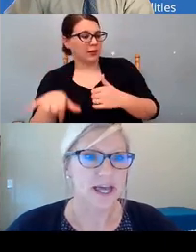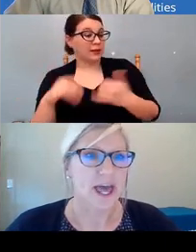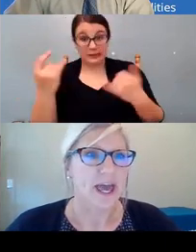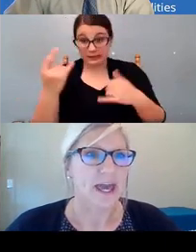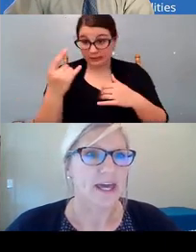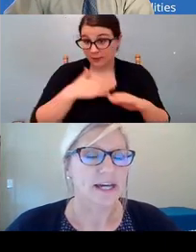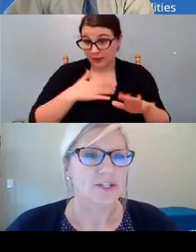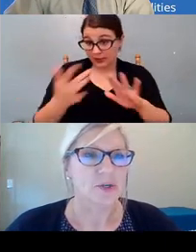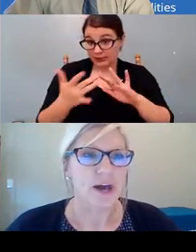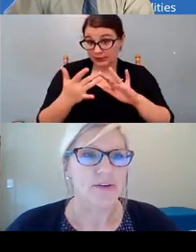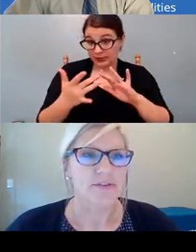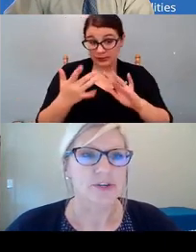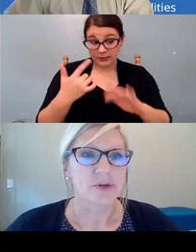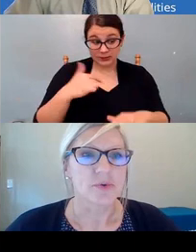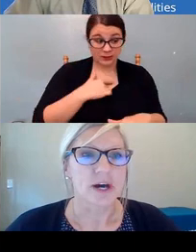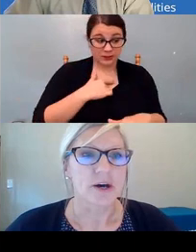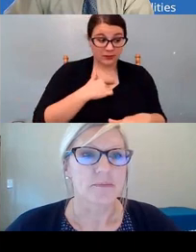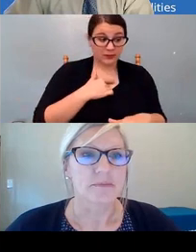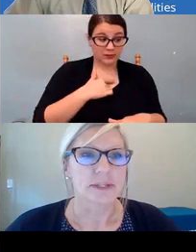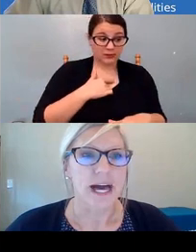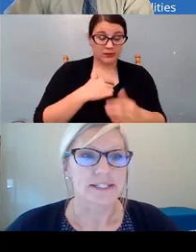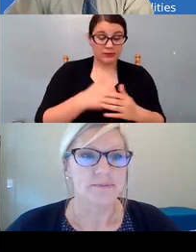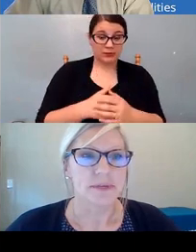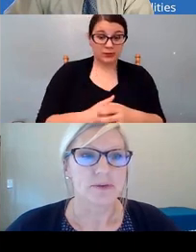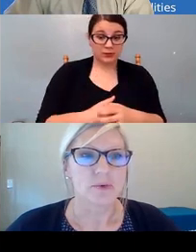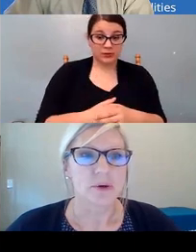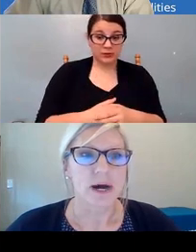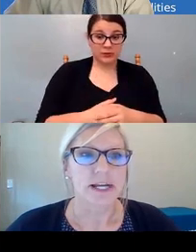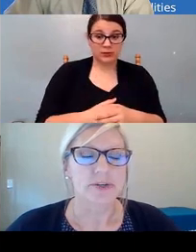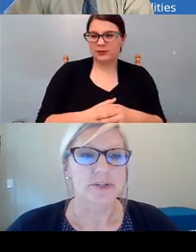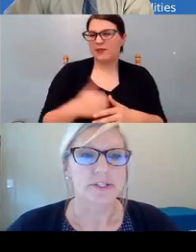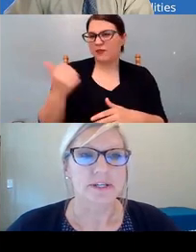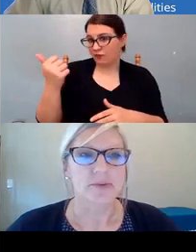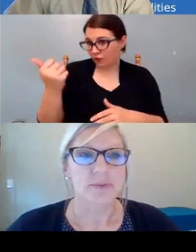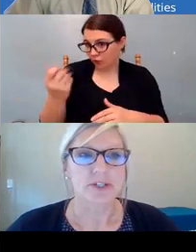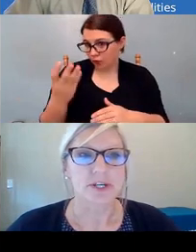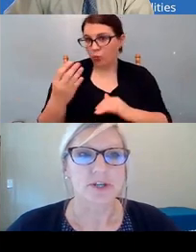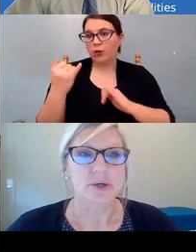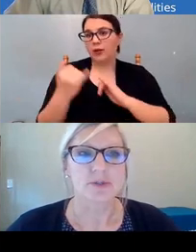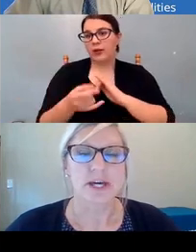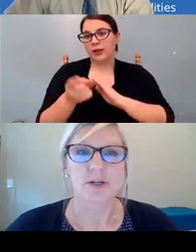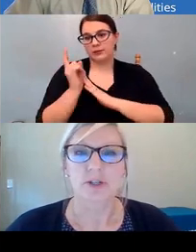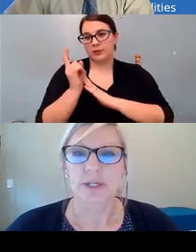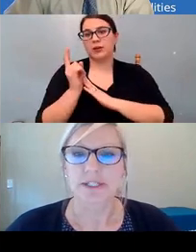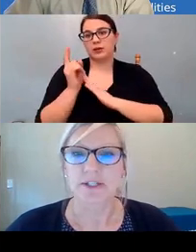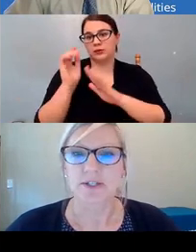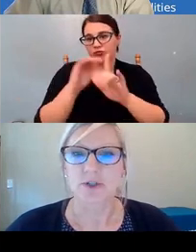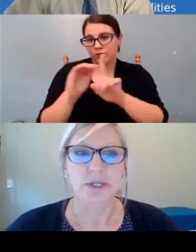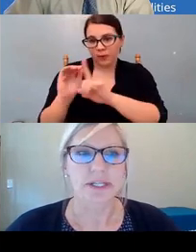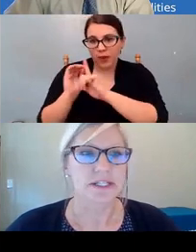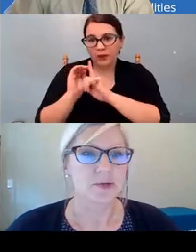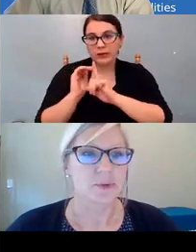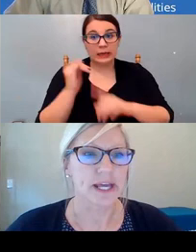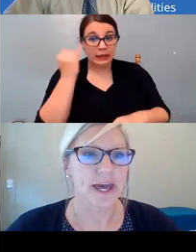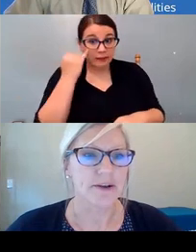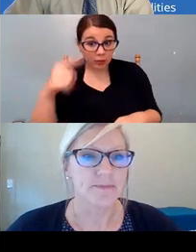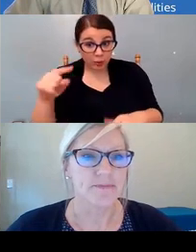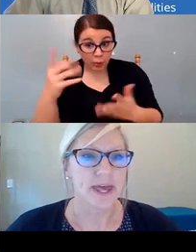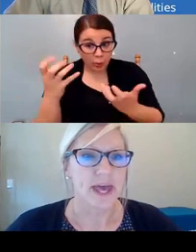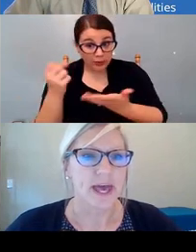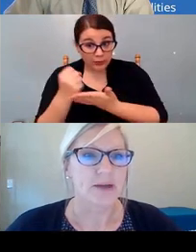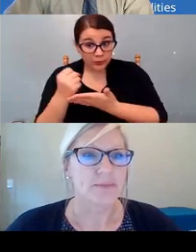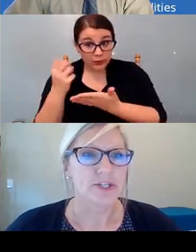us. And I do have a few last minute reminders, especially those that are requesting social work continuing